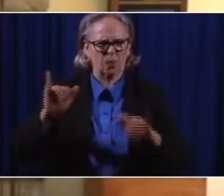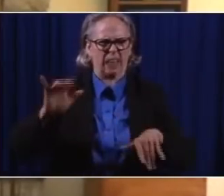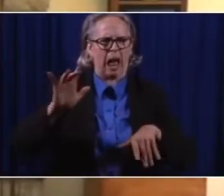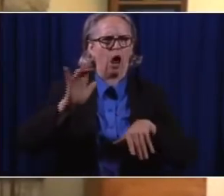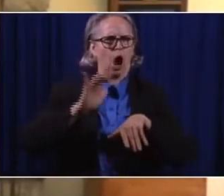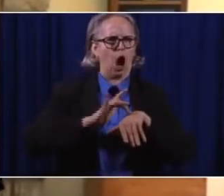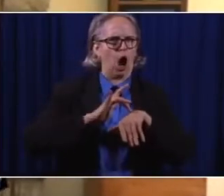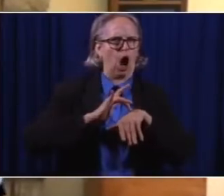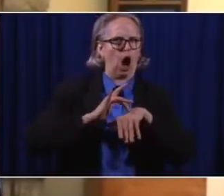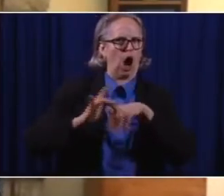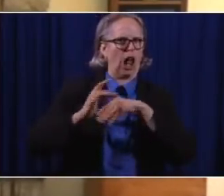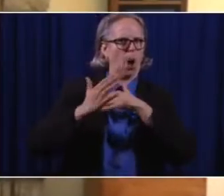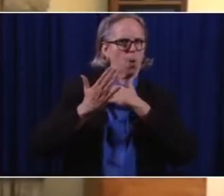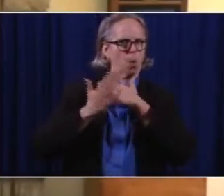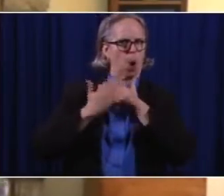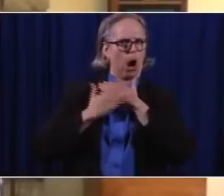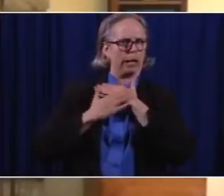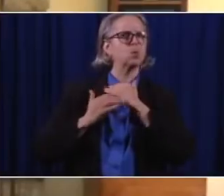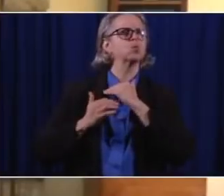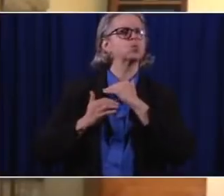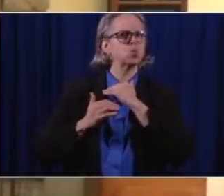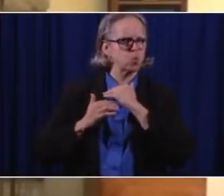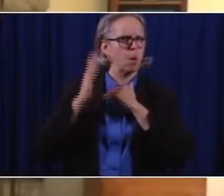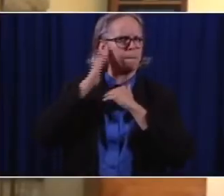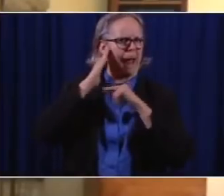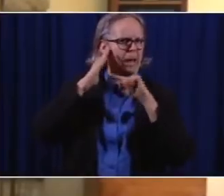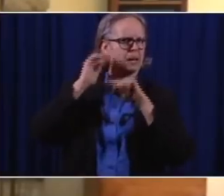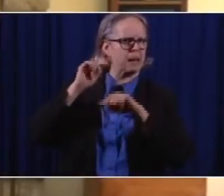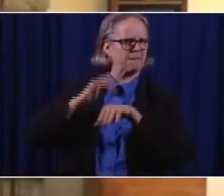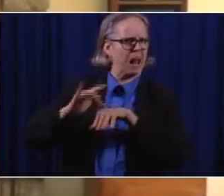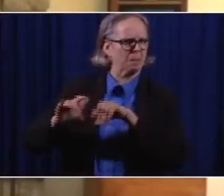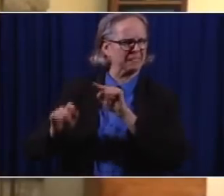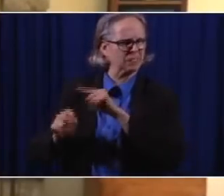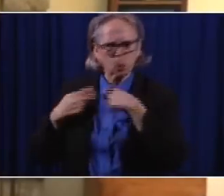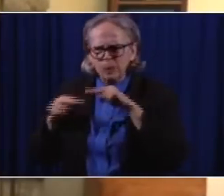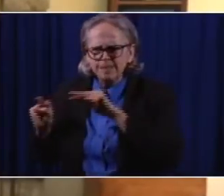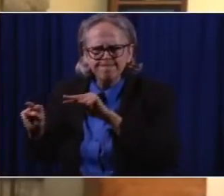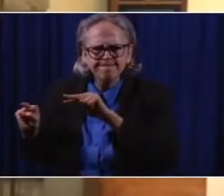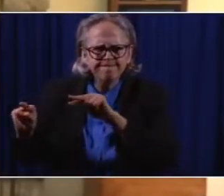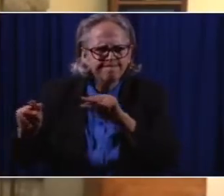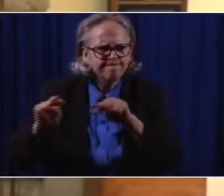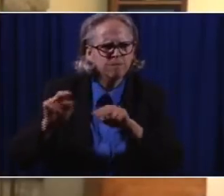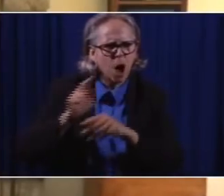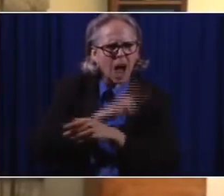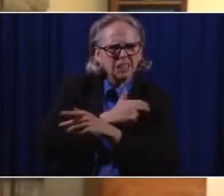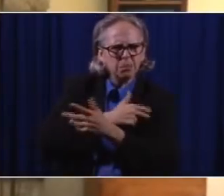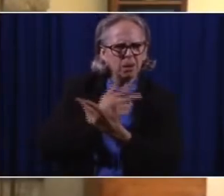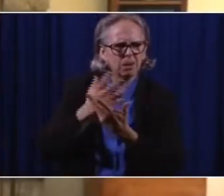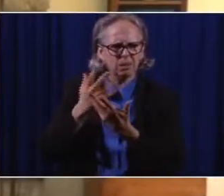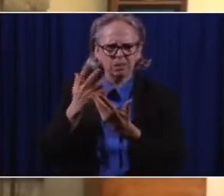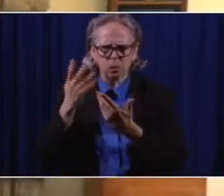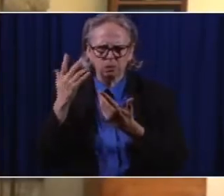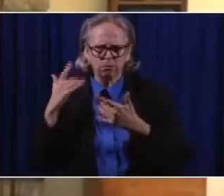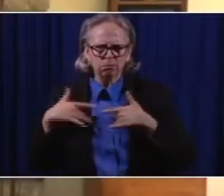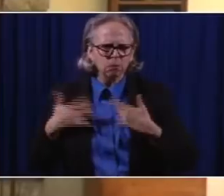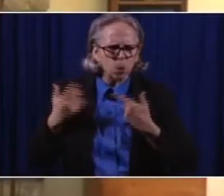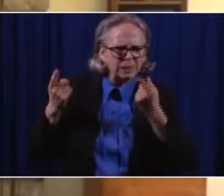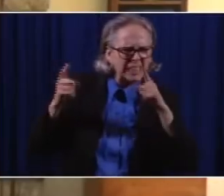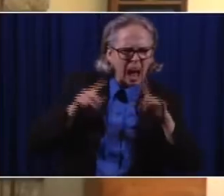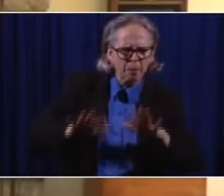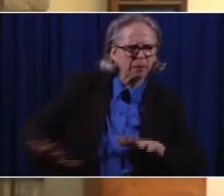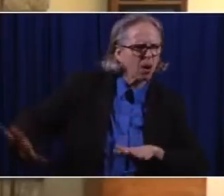these hospitals, and we'll keep you informed, and the hospitals will keep you informed as we move forward about exactly what stage that we're